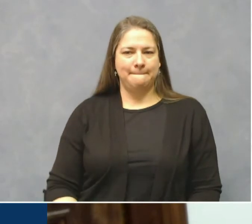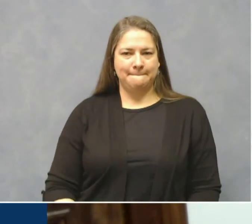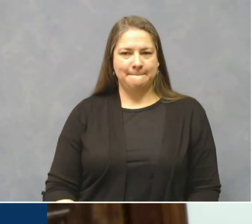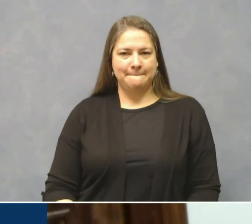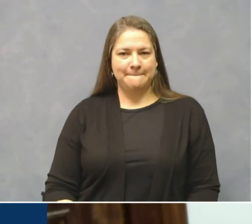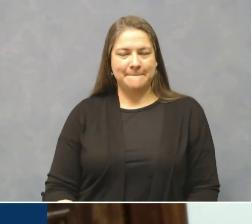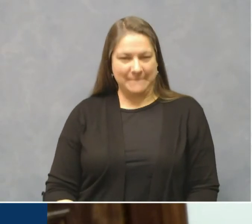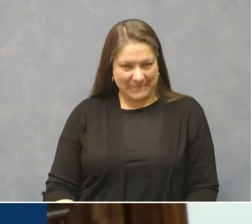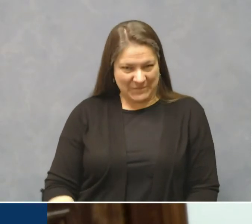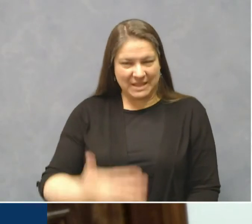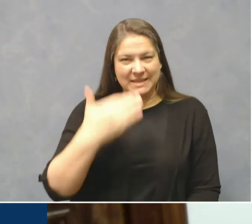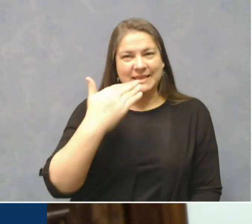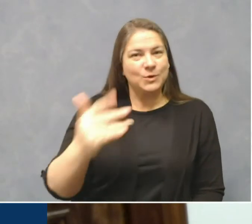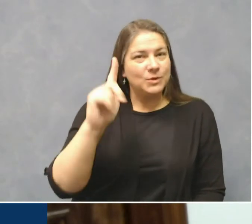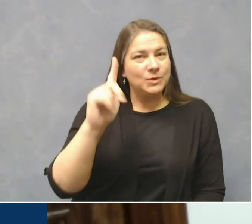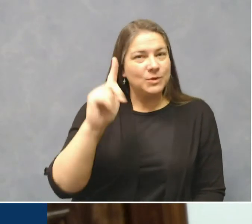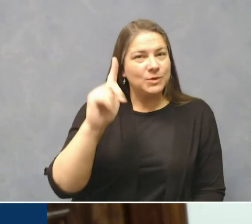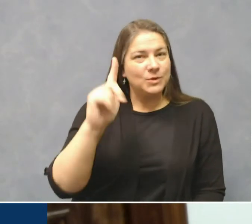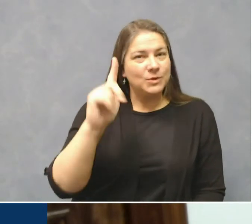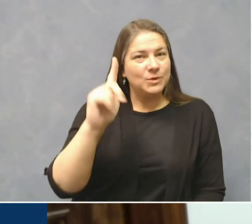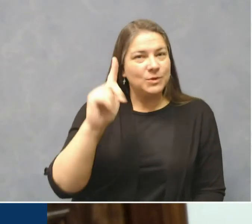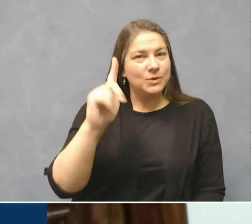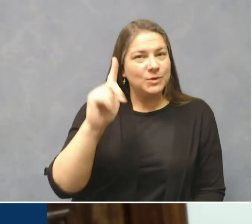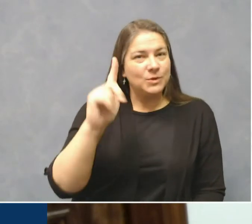Thank you, Governor.